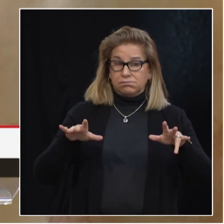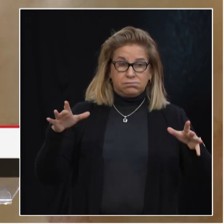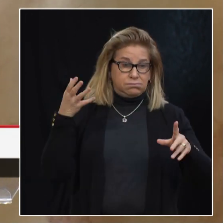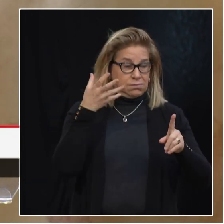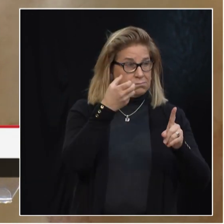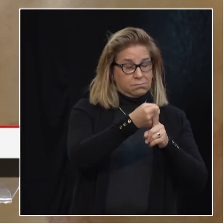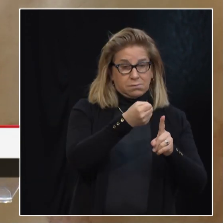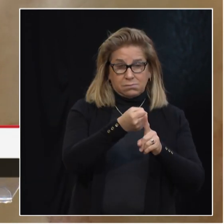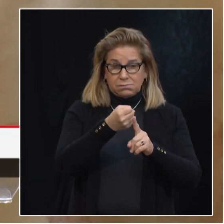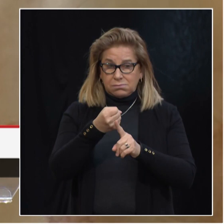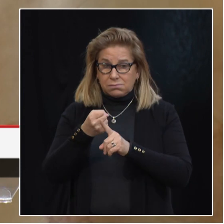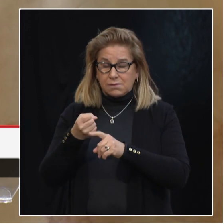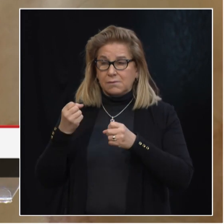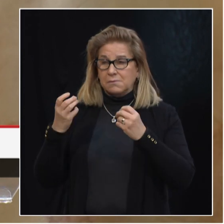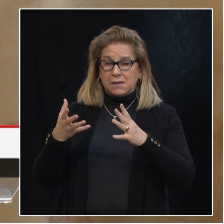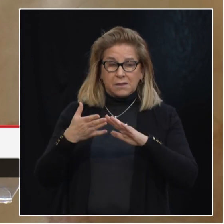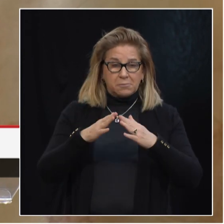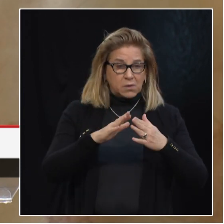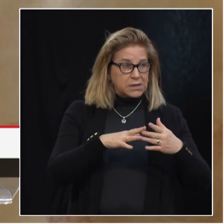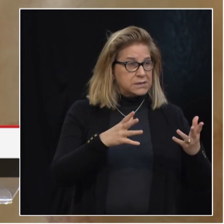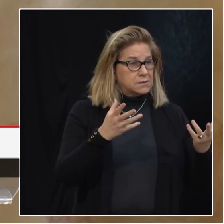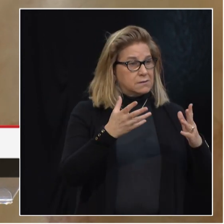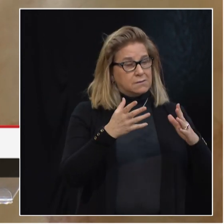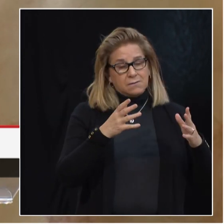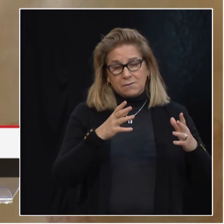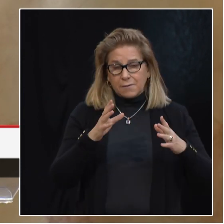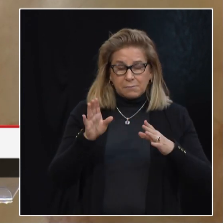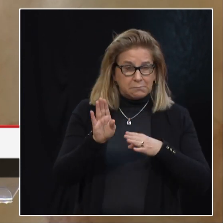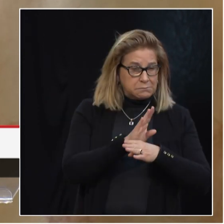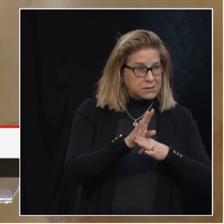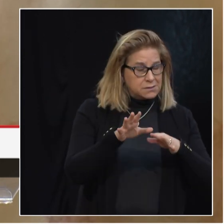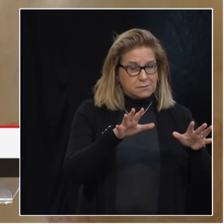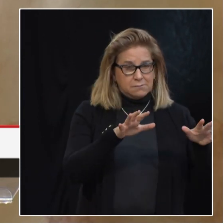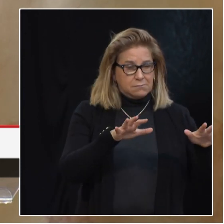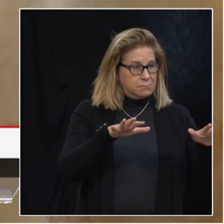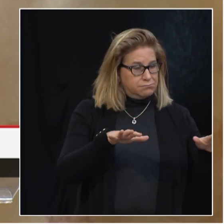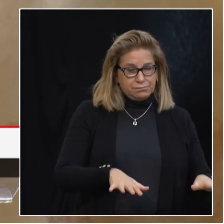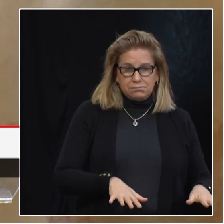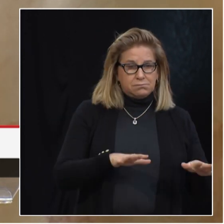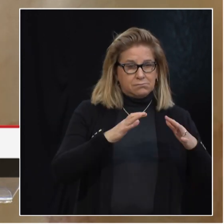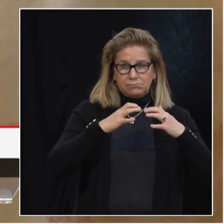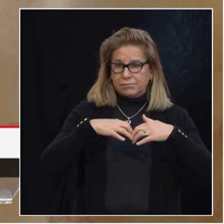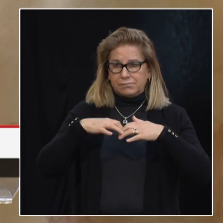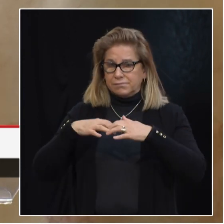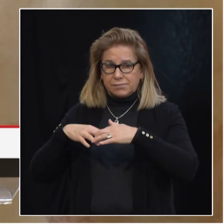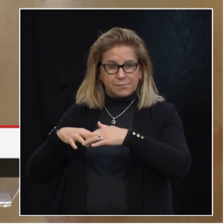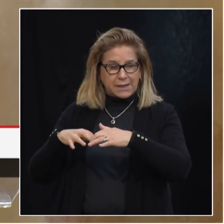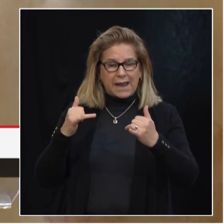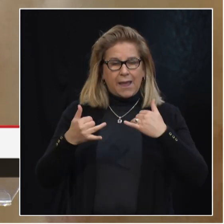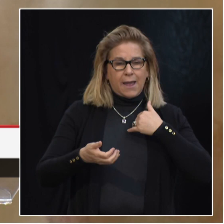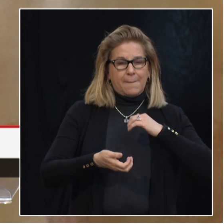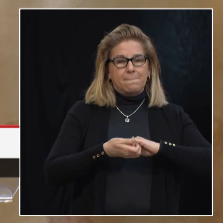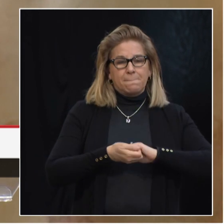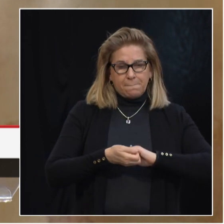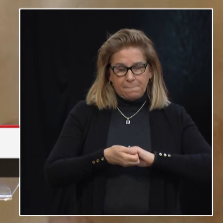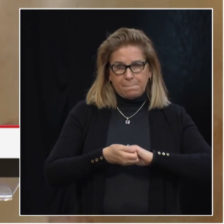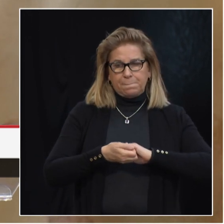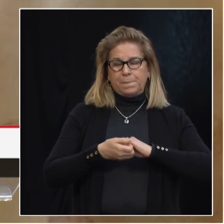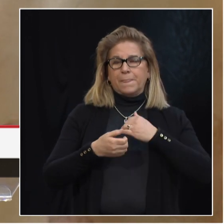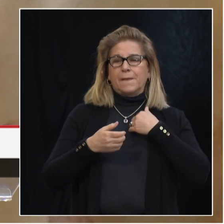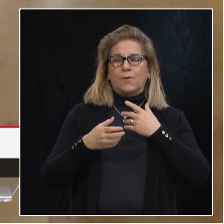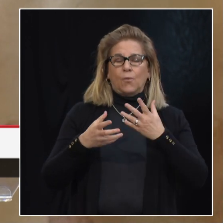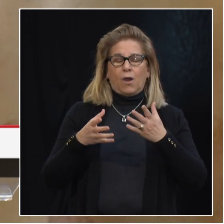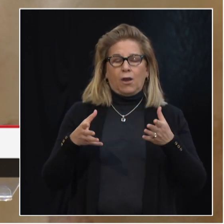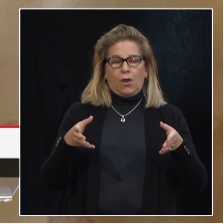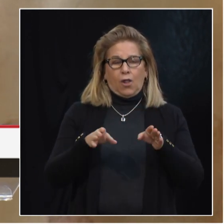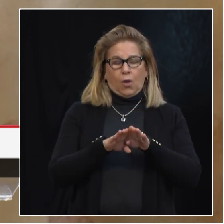community. Our work has to close those gaps that still exist. It's our obligation as government leaders to extend the confidence, the